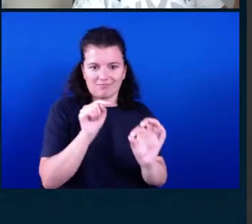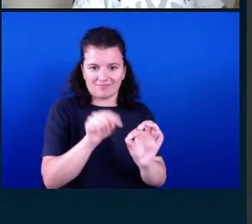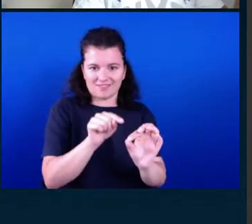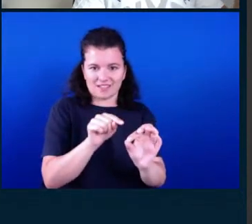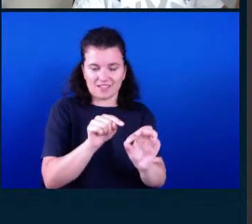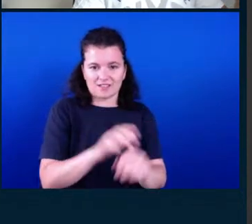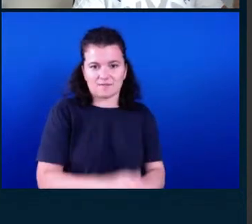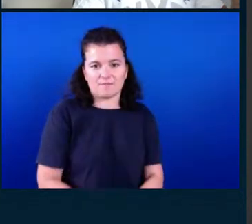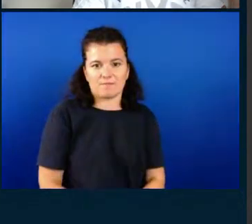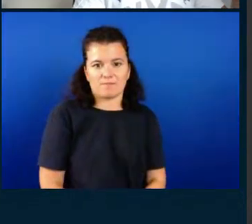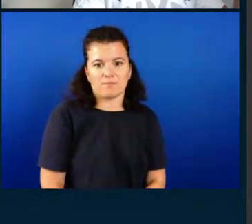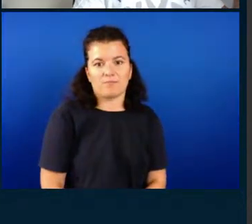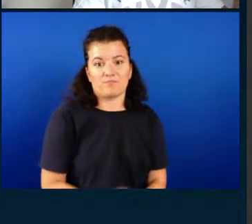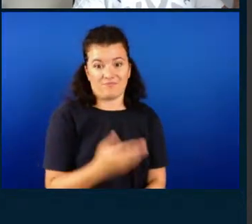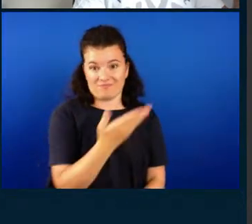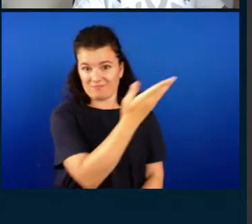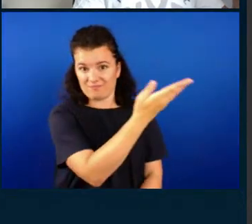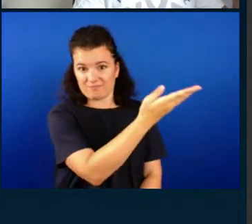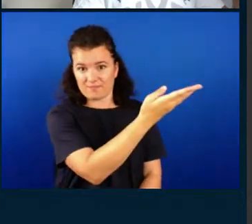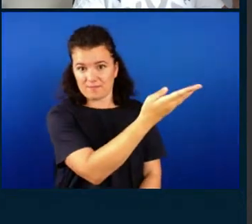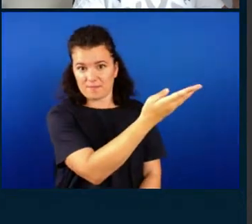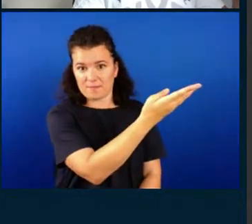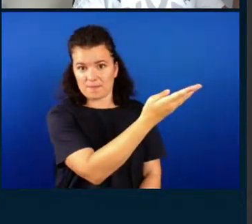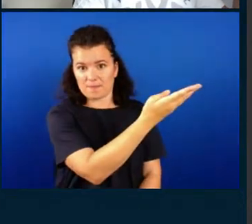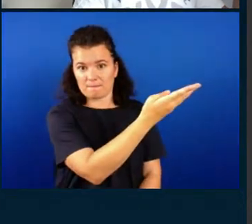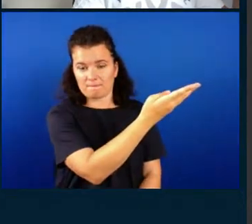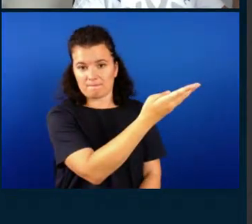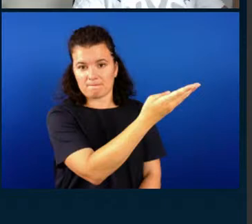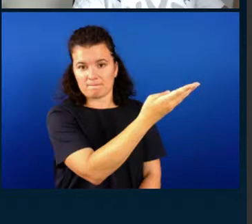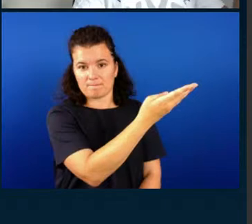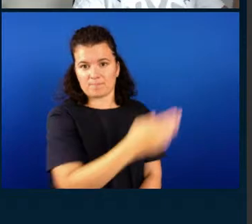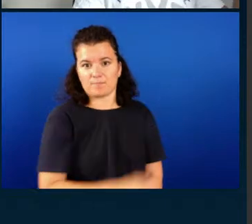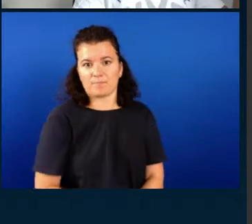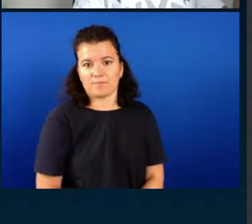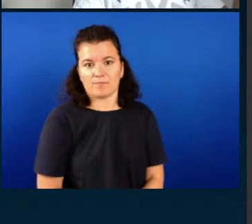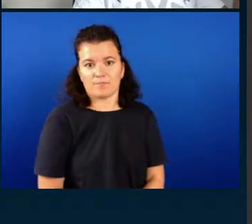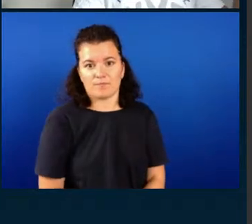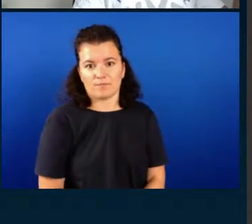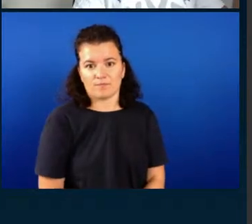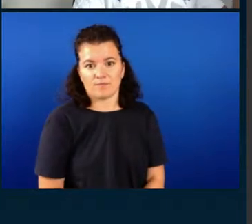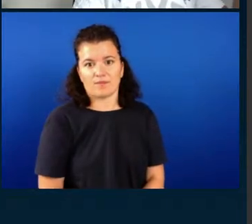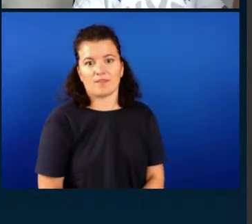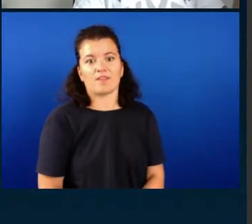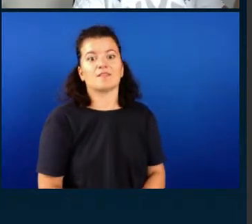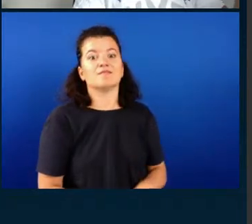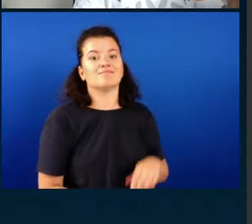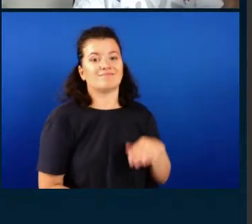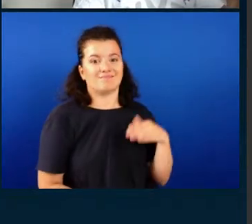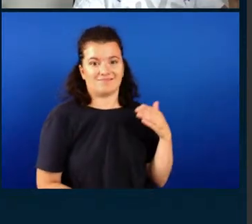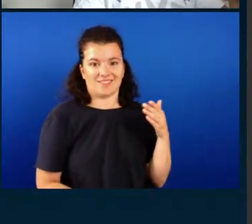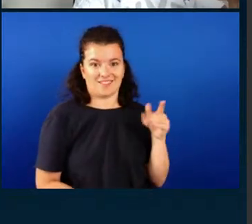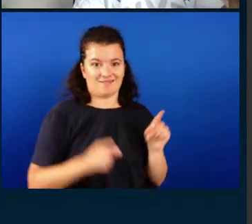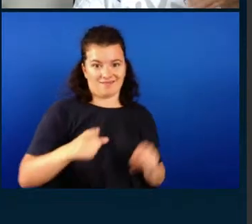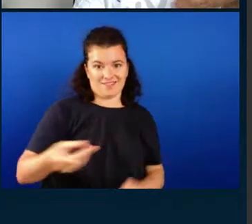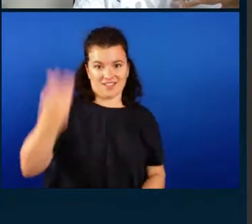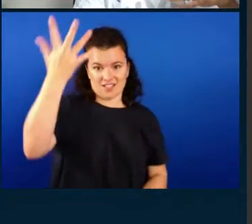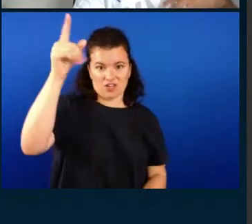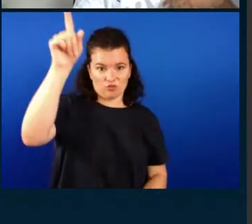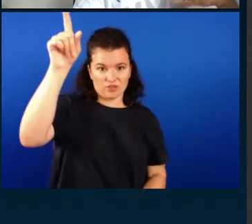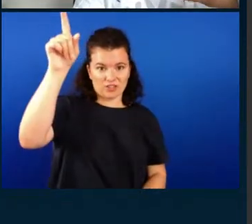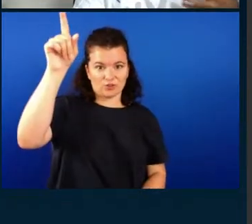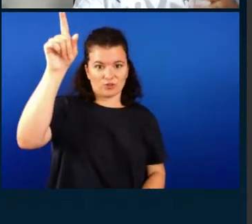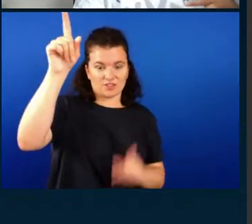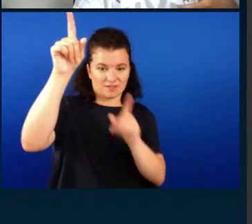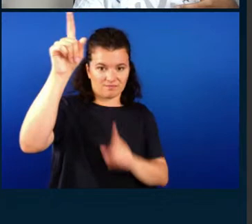the service connection is used in the extension to call all the resource groups and populate it for